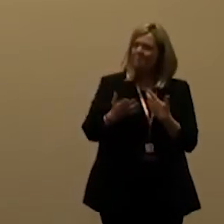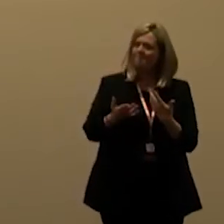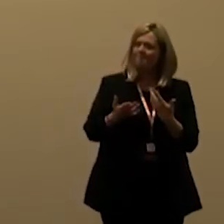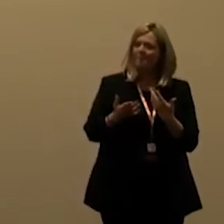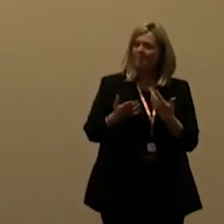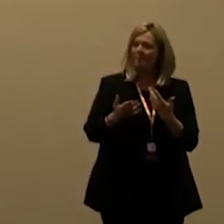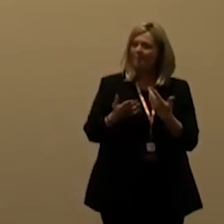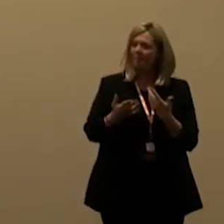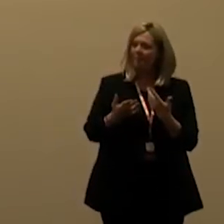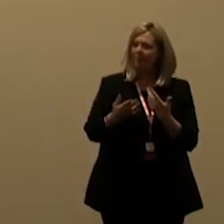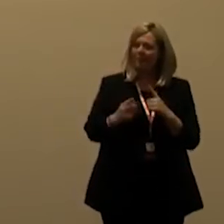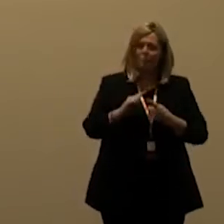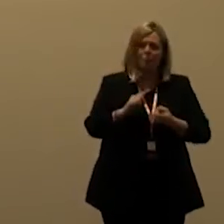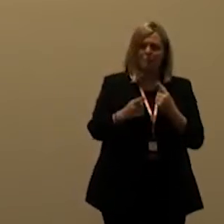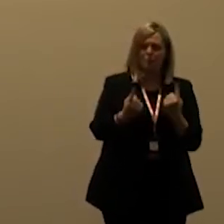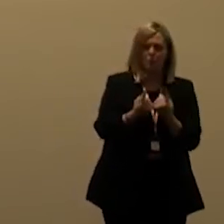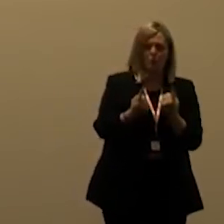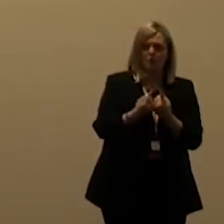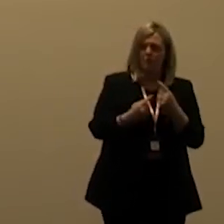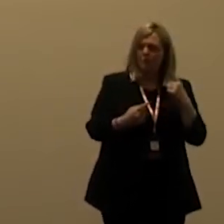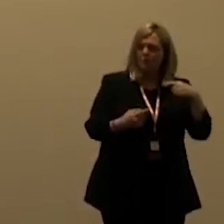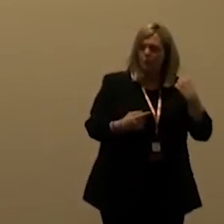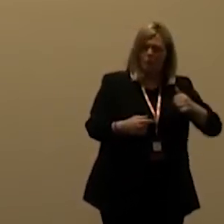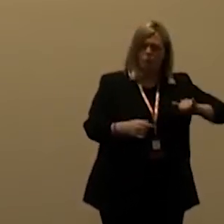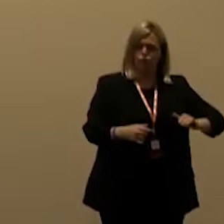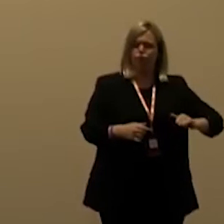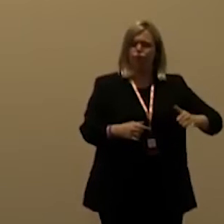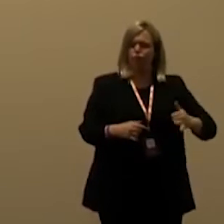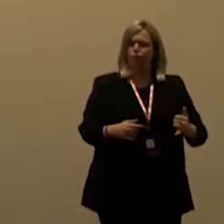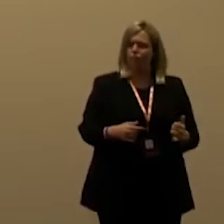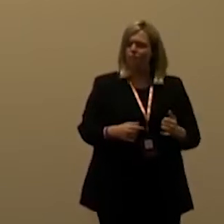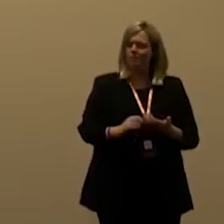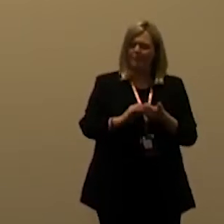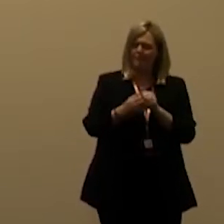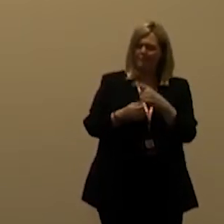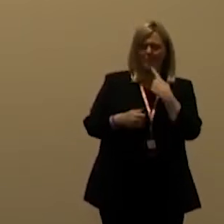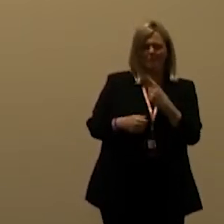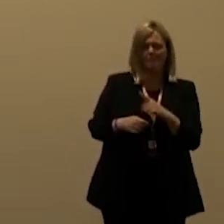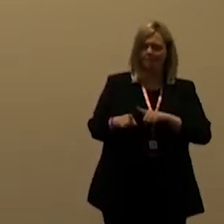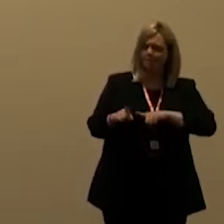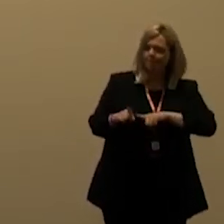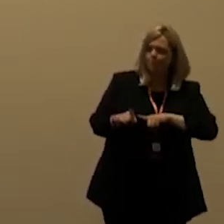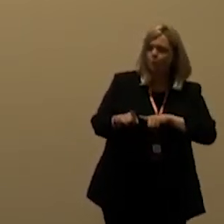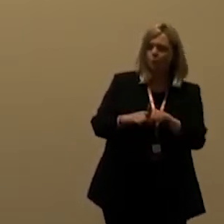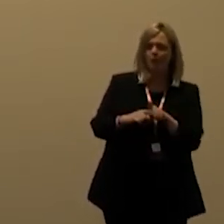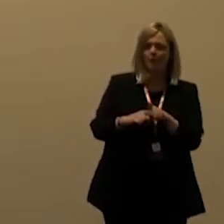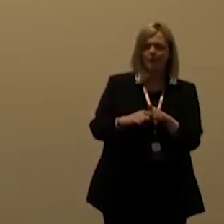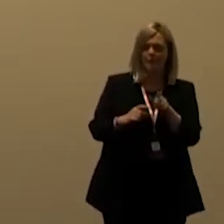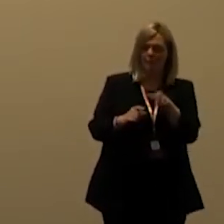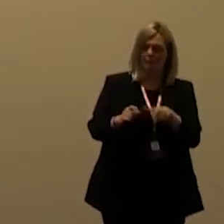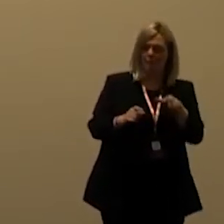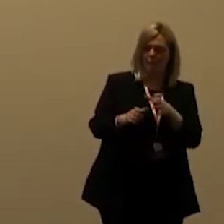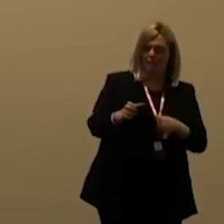that response to something's ringing. And the friend was ranting that he was trying to recruit people for